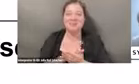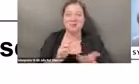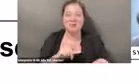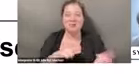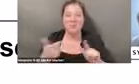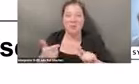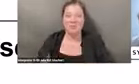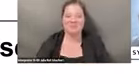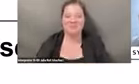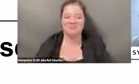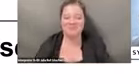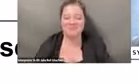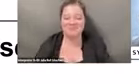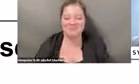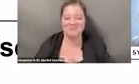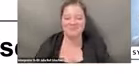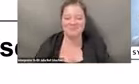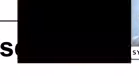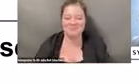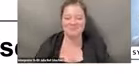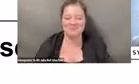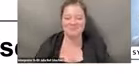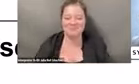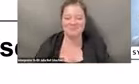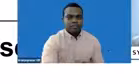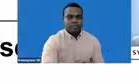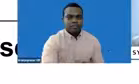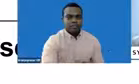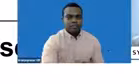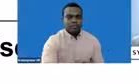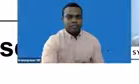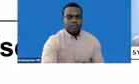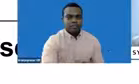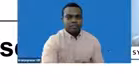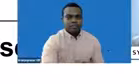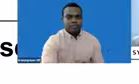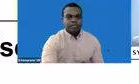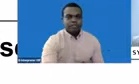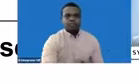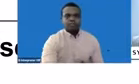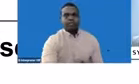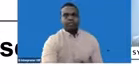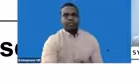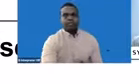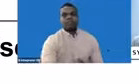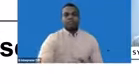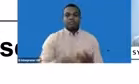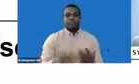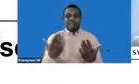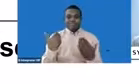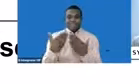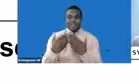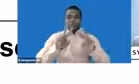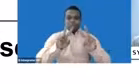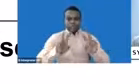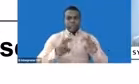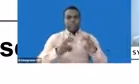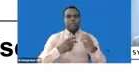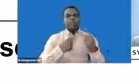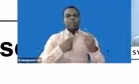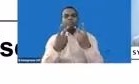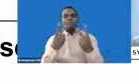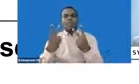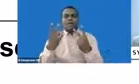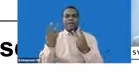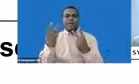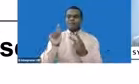did before, we asked for funding of the project, and during our interviews we often got the response from our